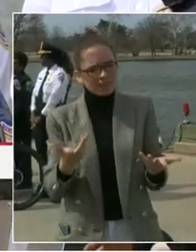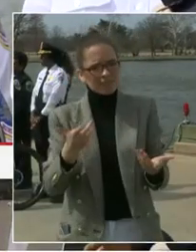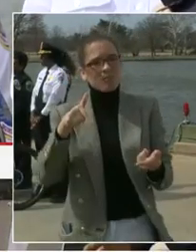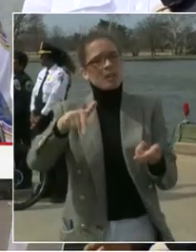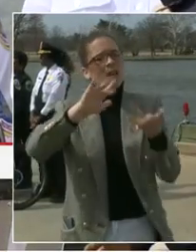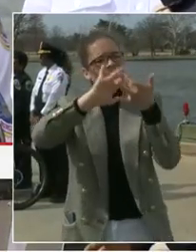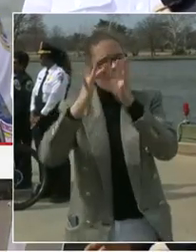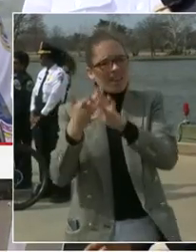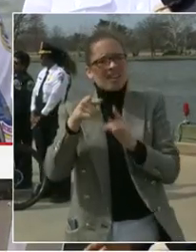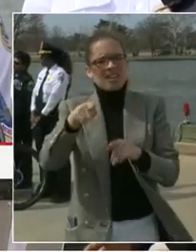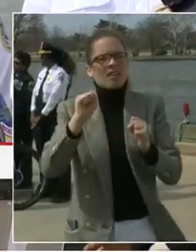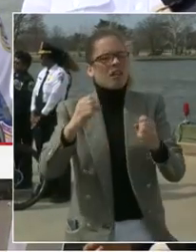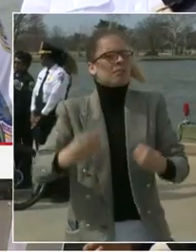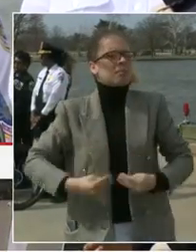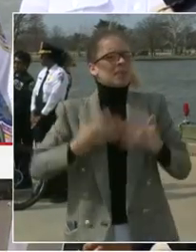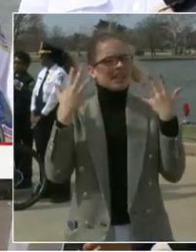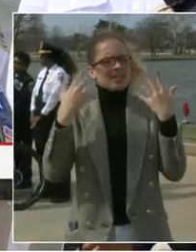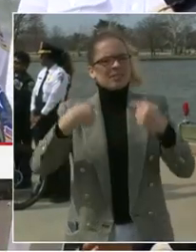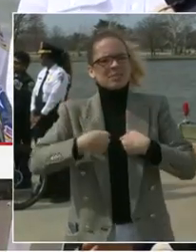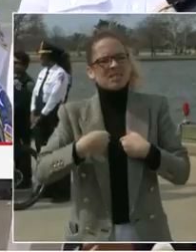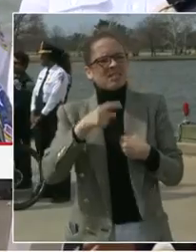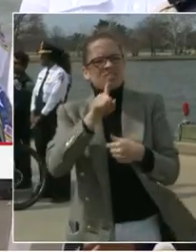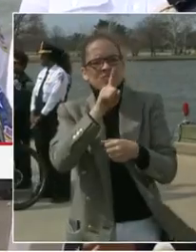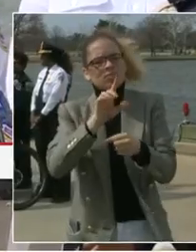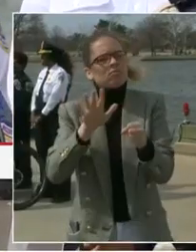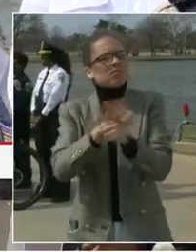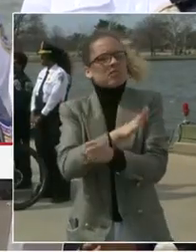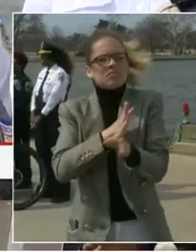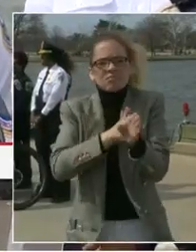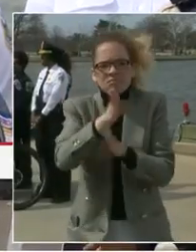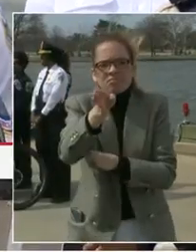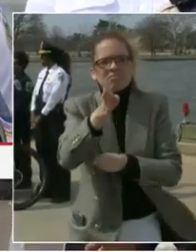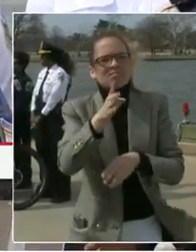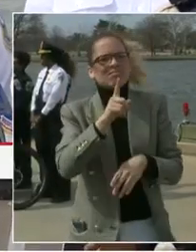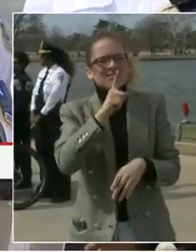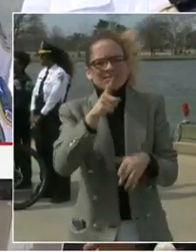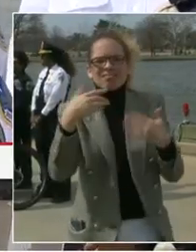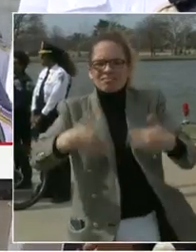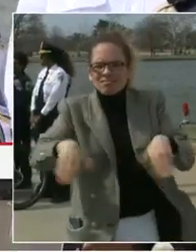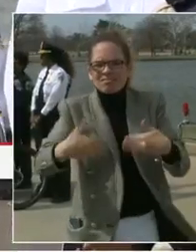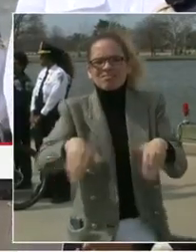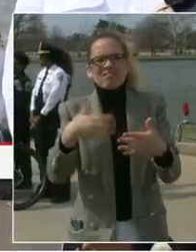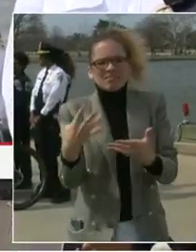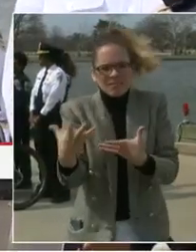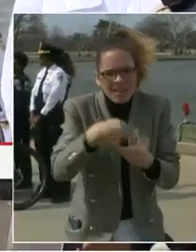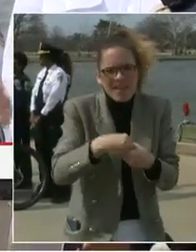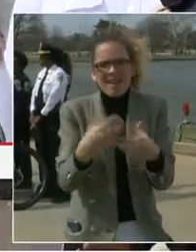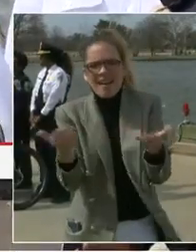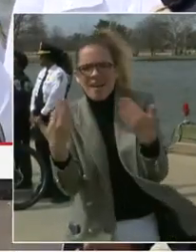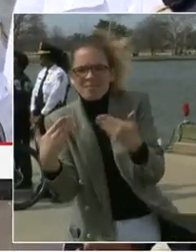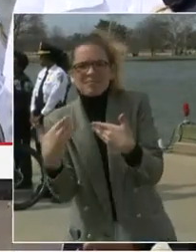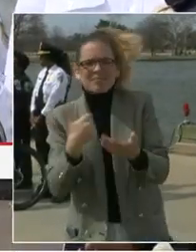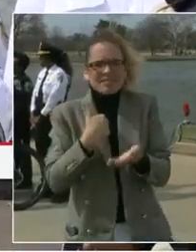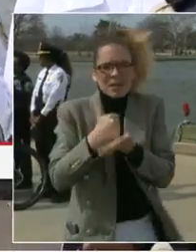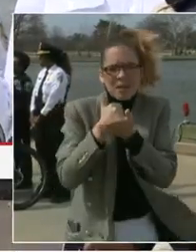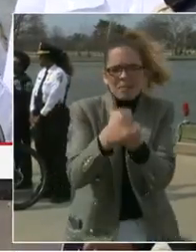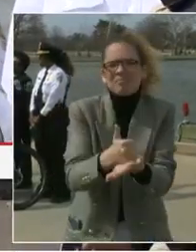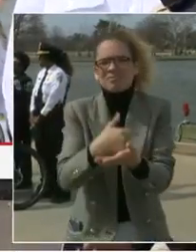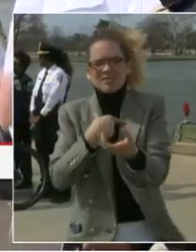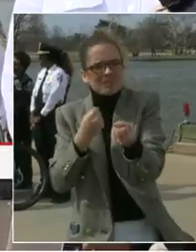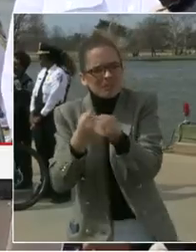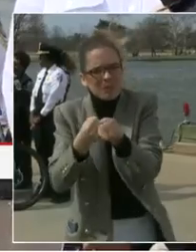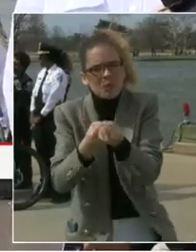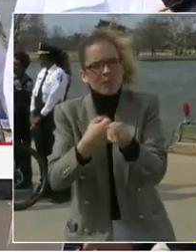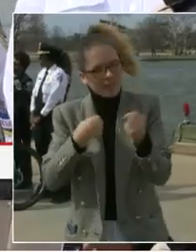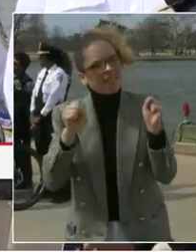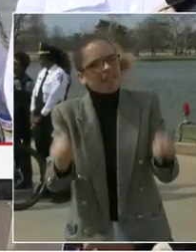entire career from a group of people who took genuine interest in my development. They encouraged me to broaden my knowledge base, seek positions in other